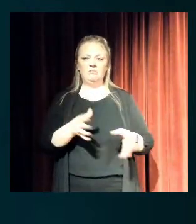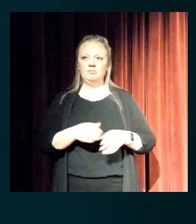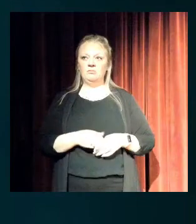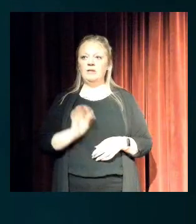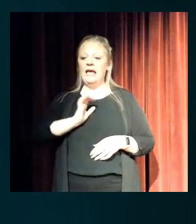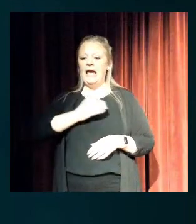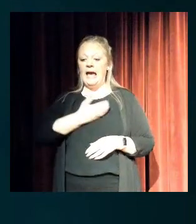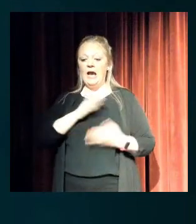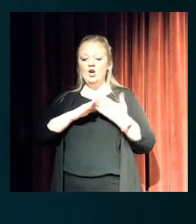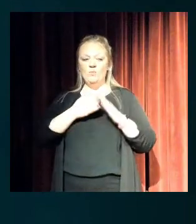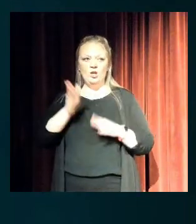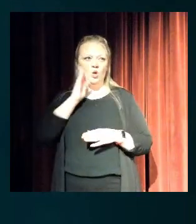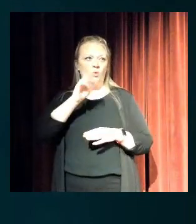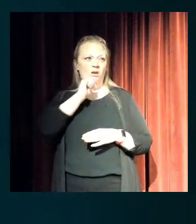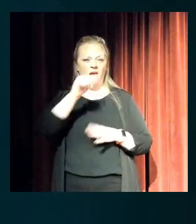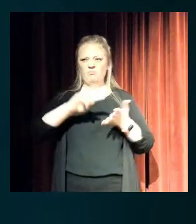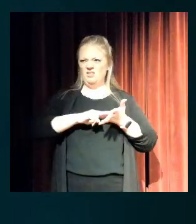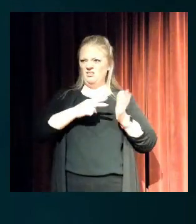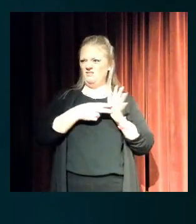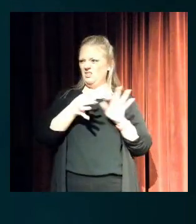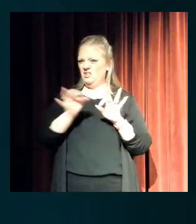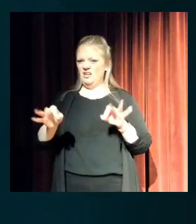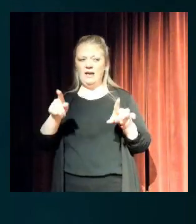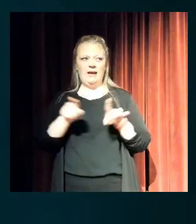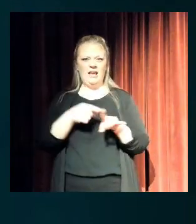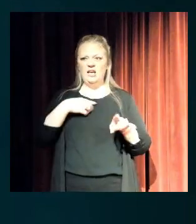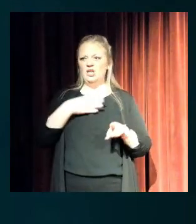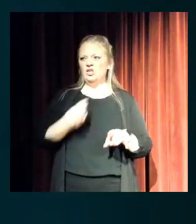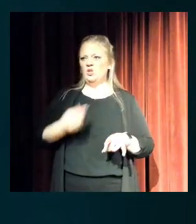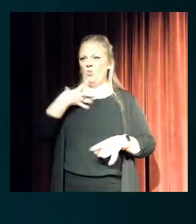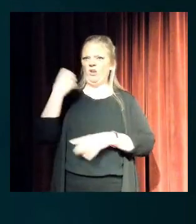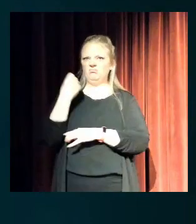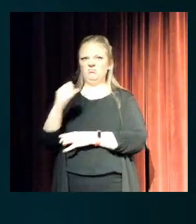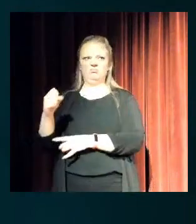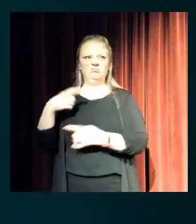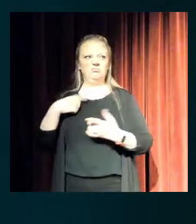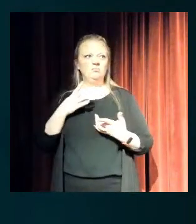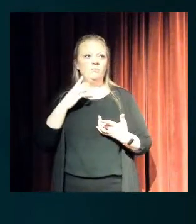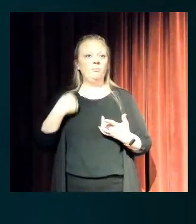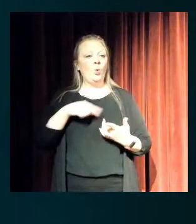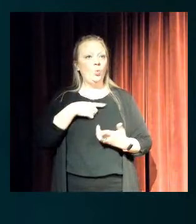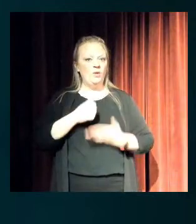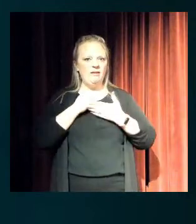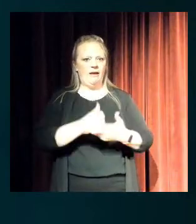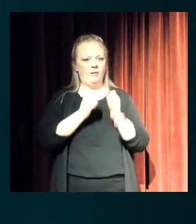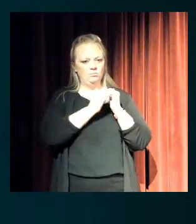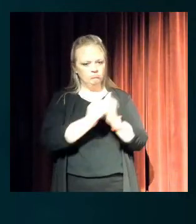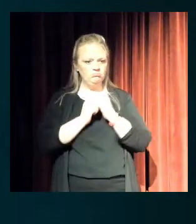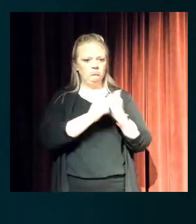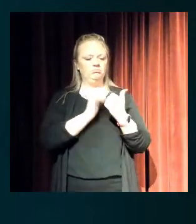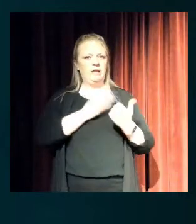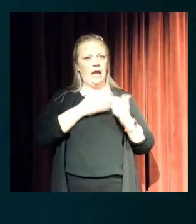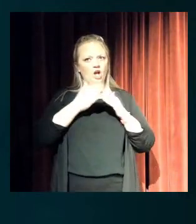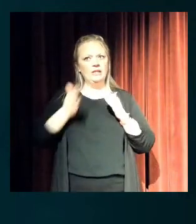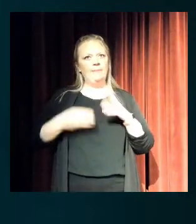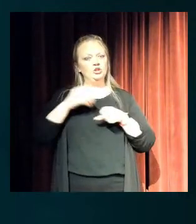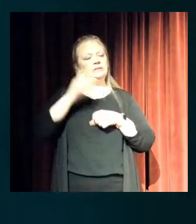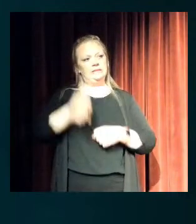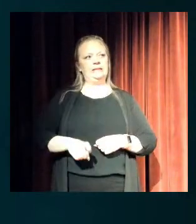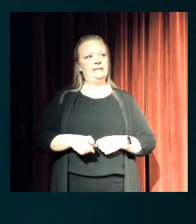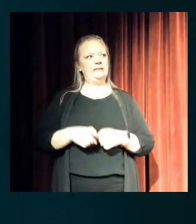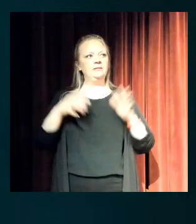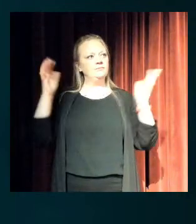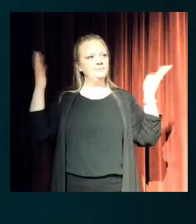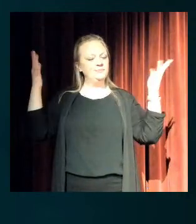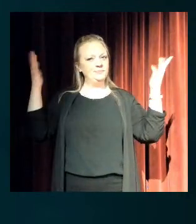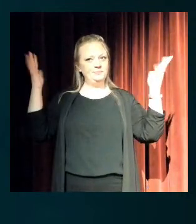community will never be defined by the act of a lone white supremacist, but how we came together to help our neighbors in need.